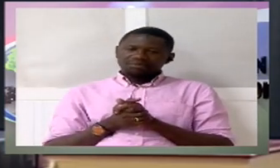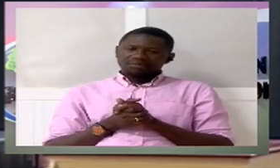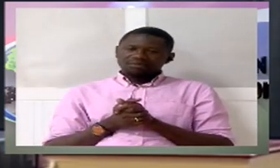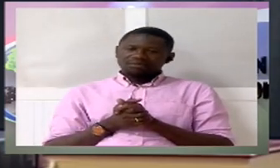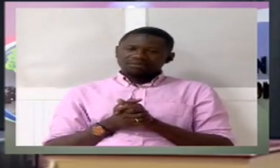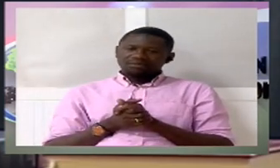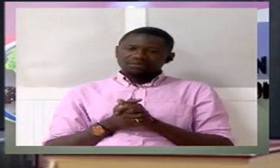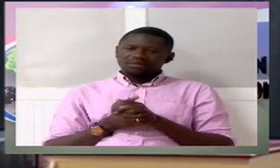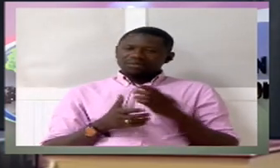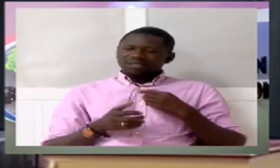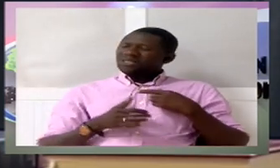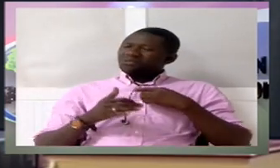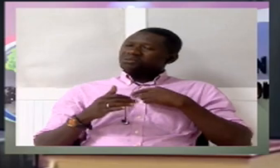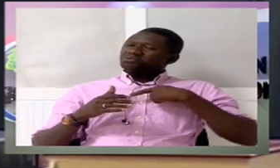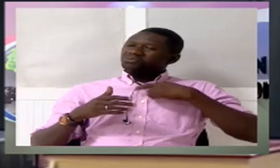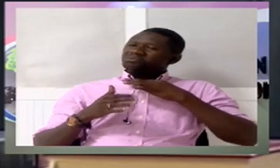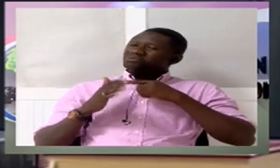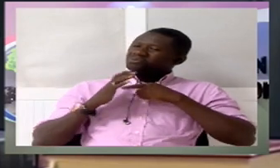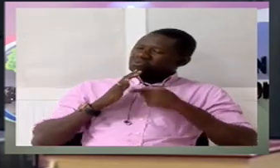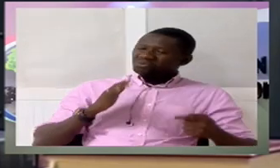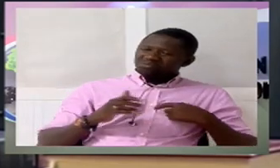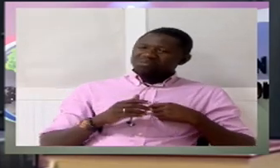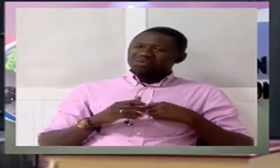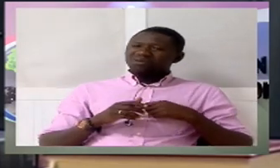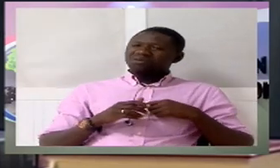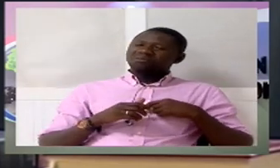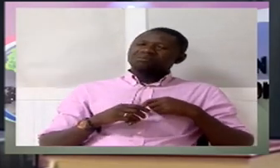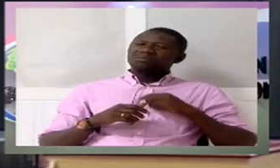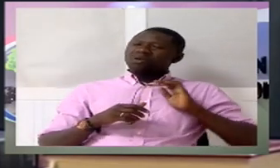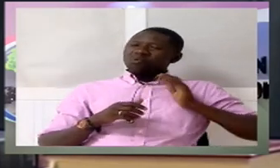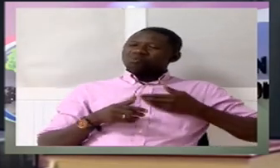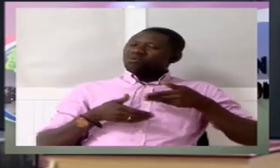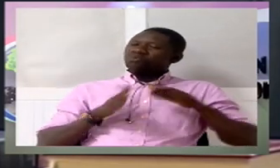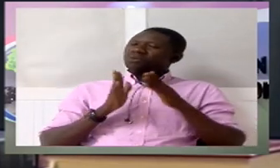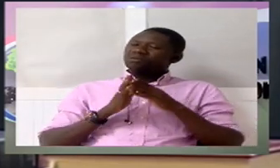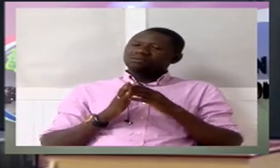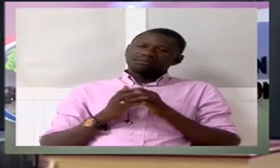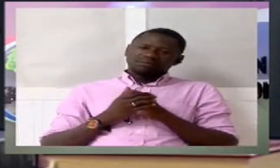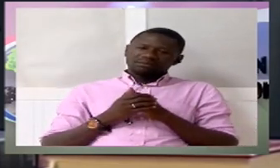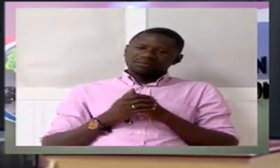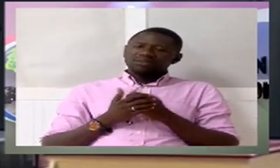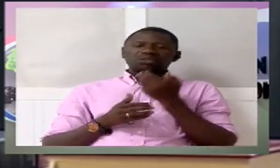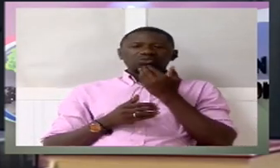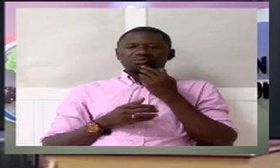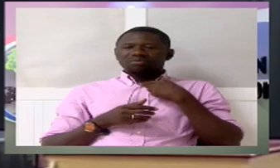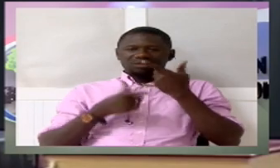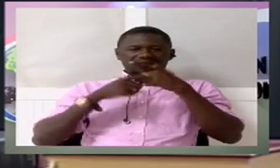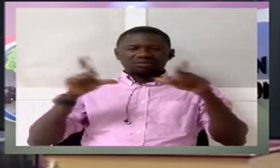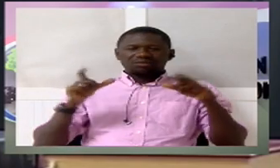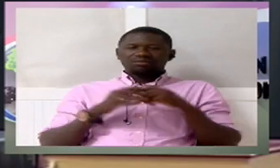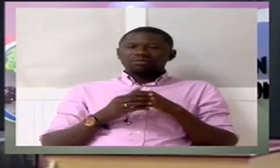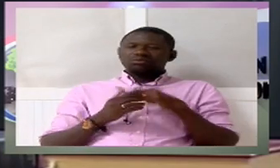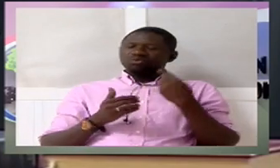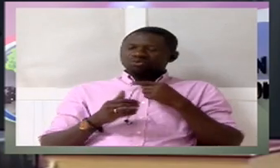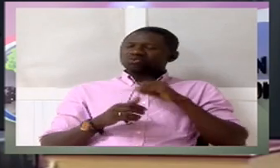my womanhood. Nata na fon na musiala. Excuse me for the language. Ala hako bonni nyew kamoto. Because I seldom have the